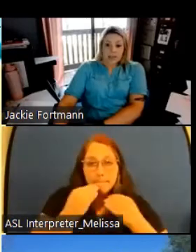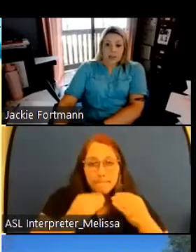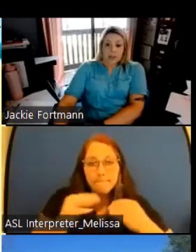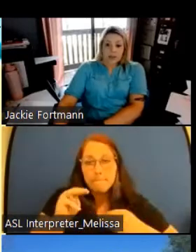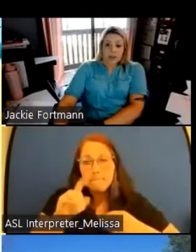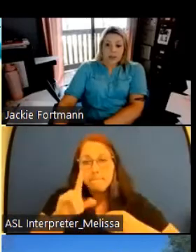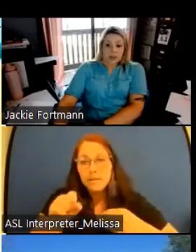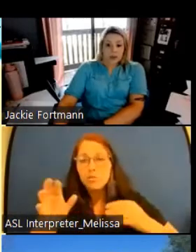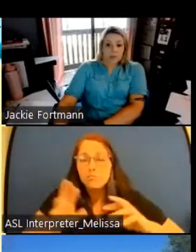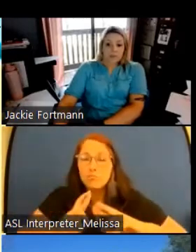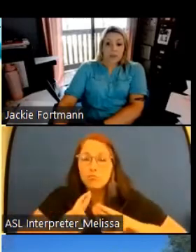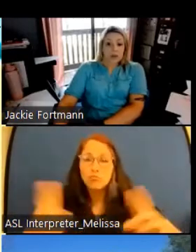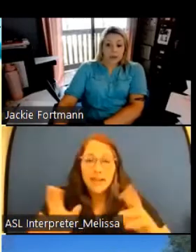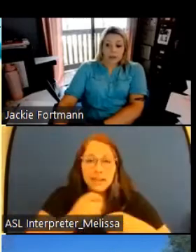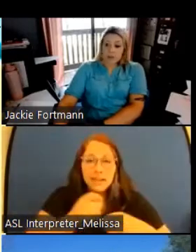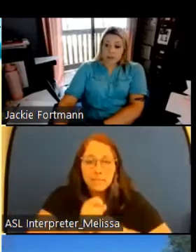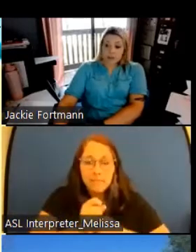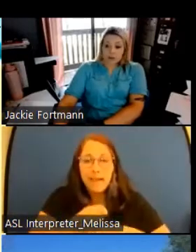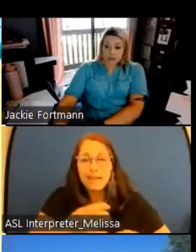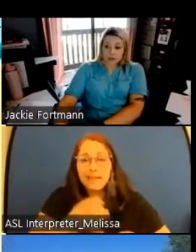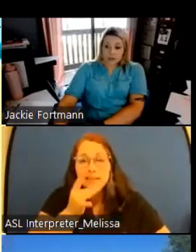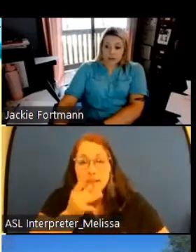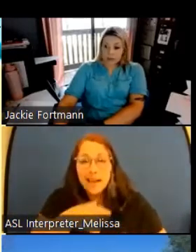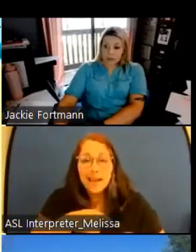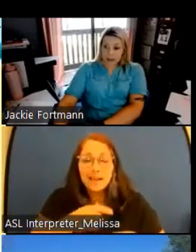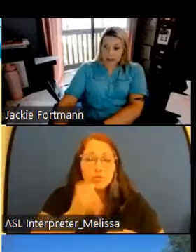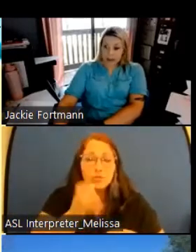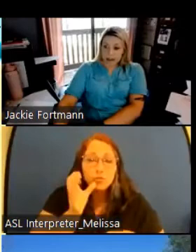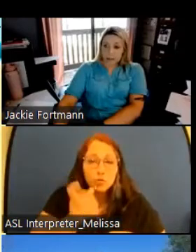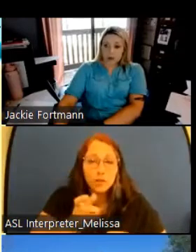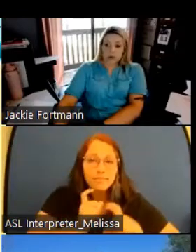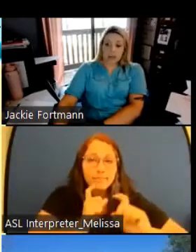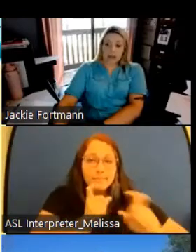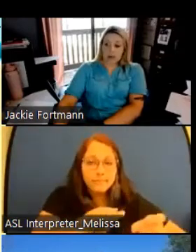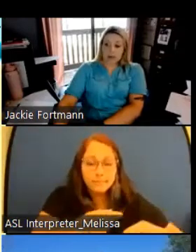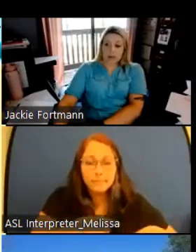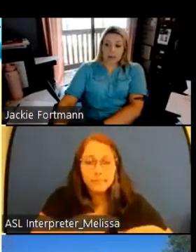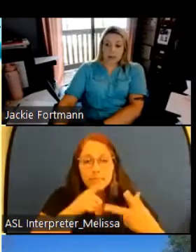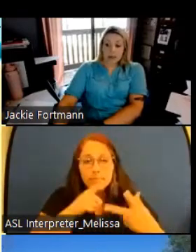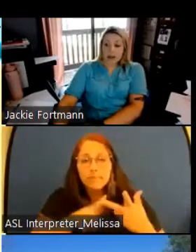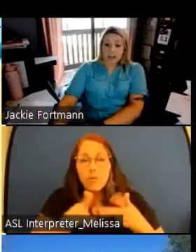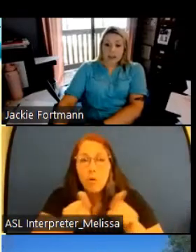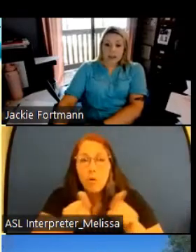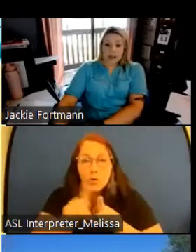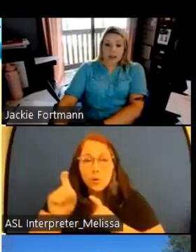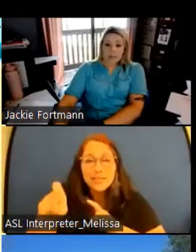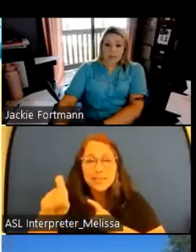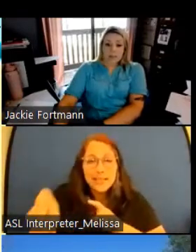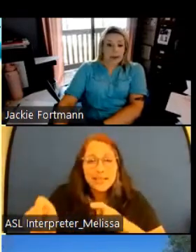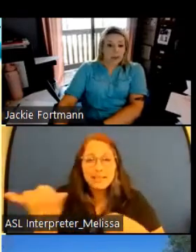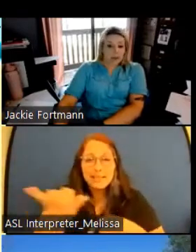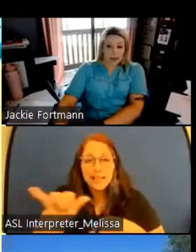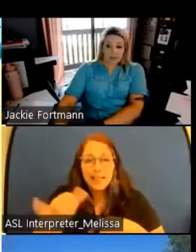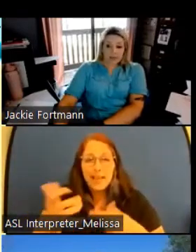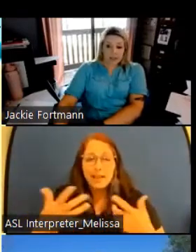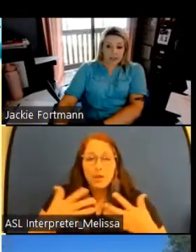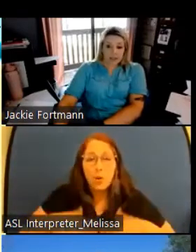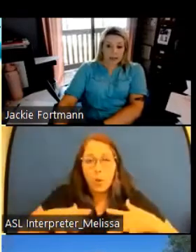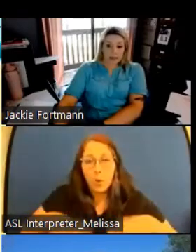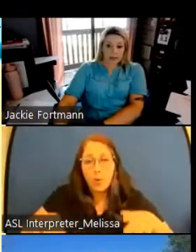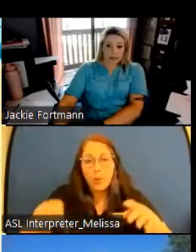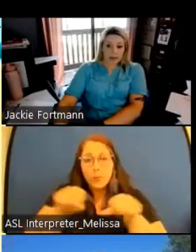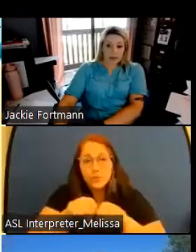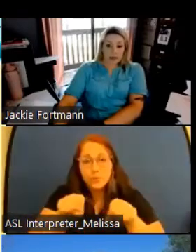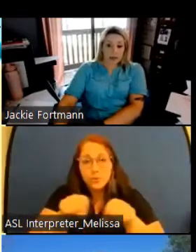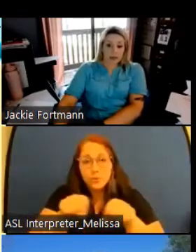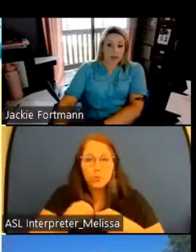I mentioned, which are clothing, shoes, sleeping bags, portable showers, hygiene items, backpacks, flashlights,